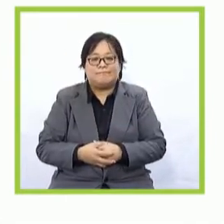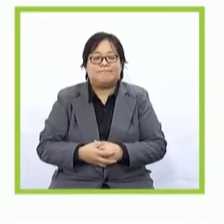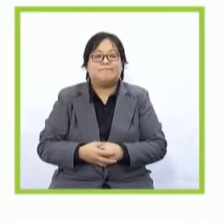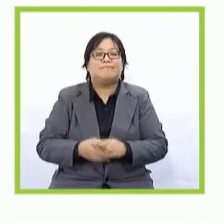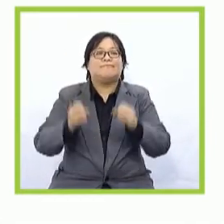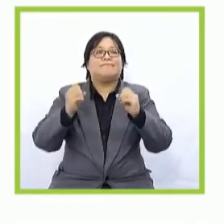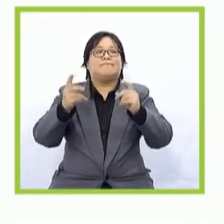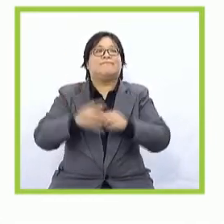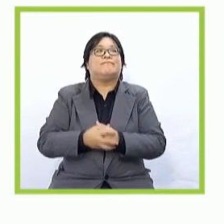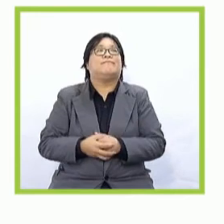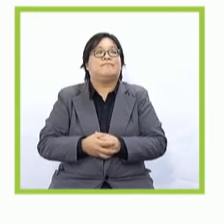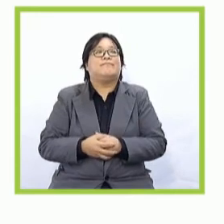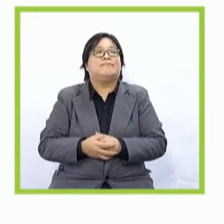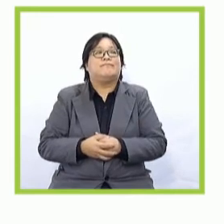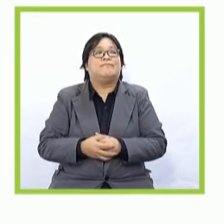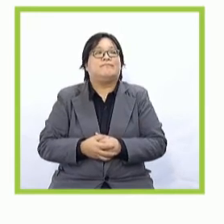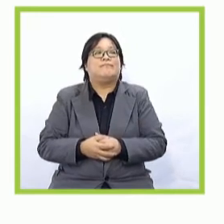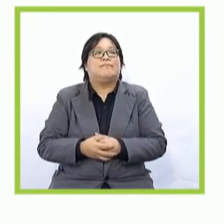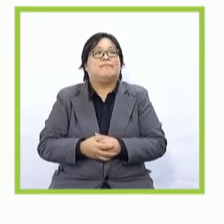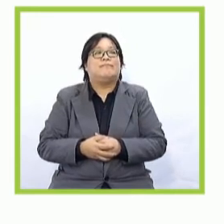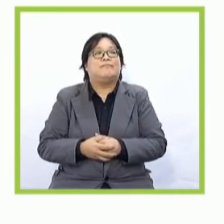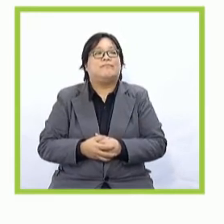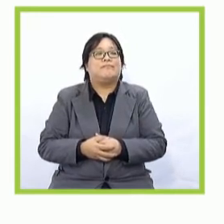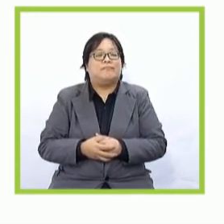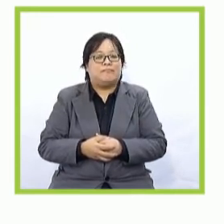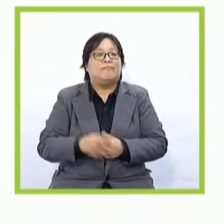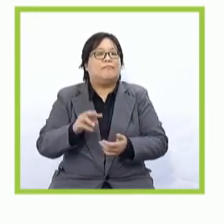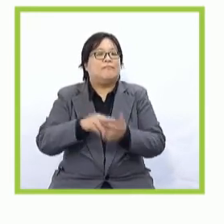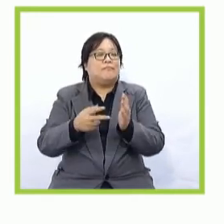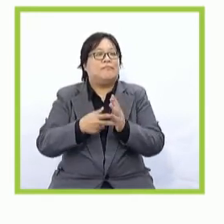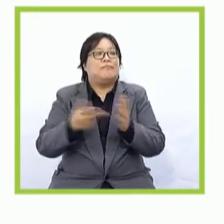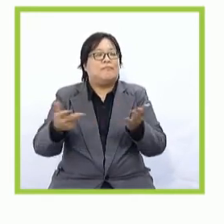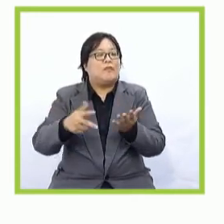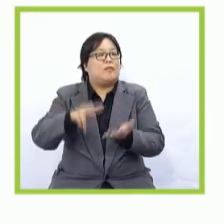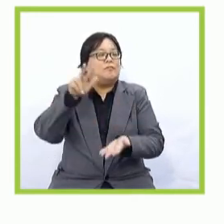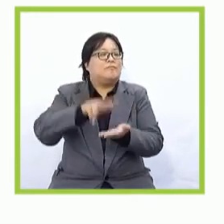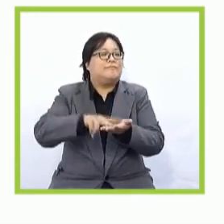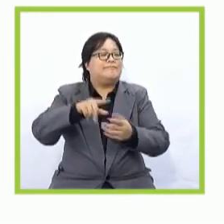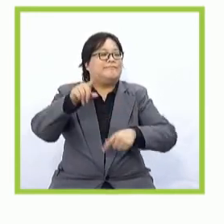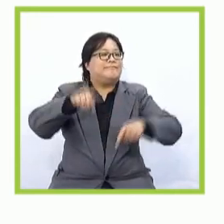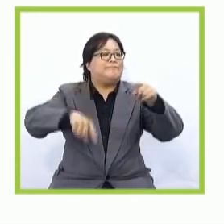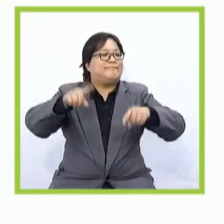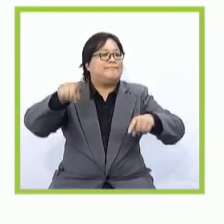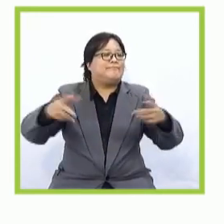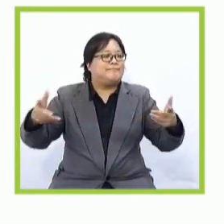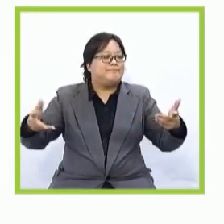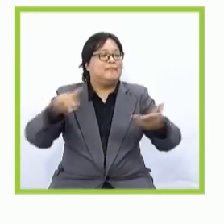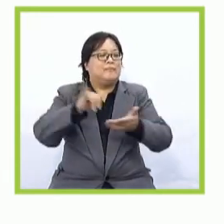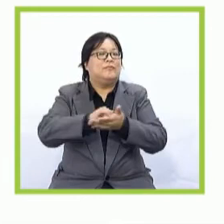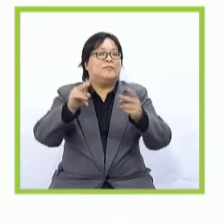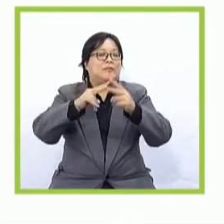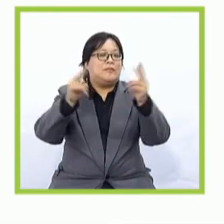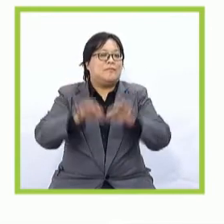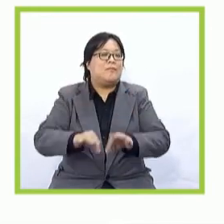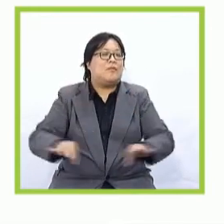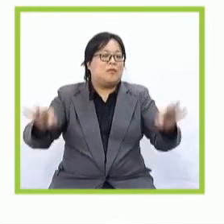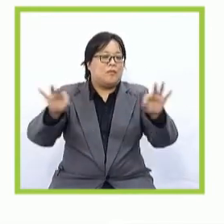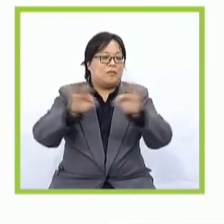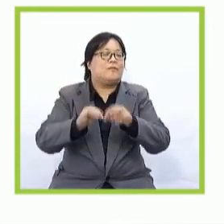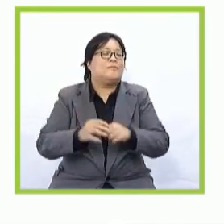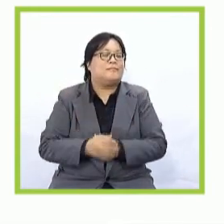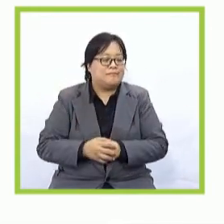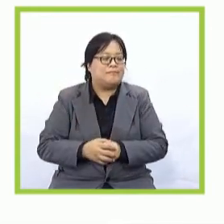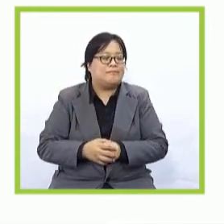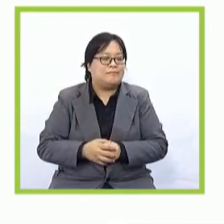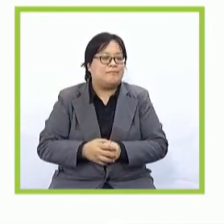think quite profound there, one, recognizing this intersectionality, because that's very important. And of course, then